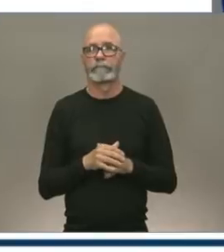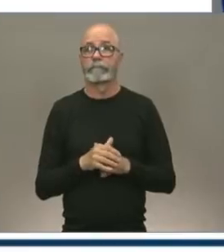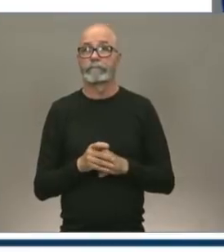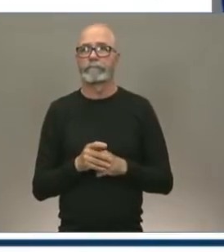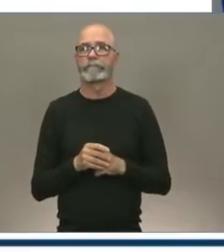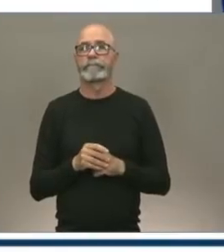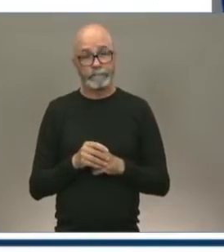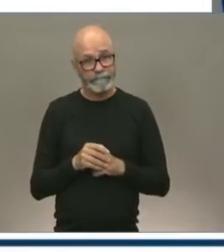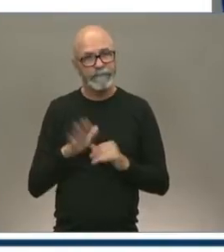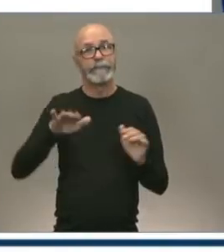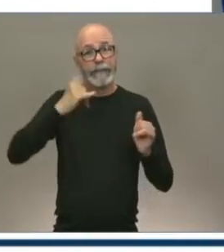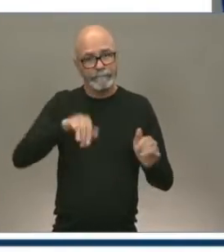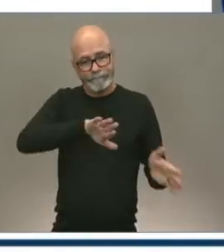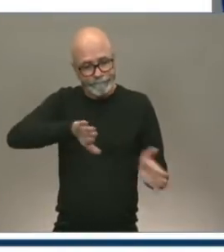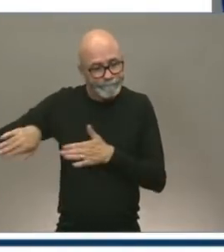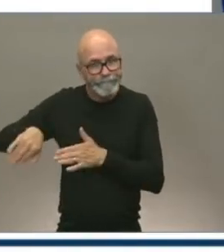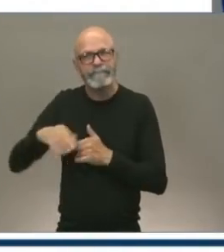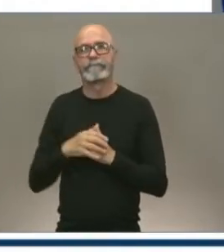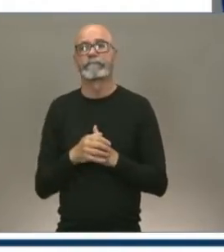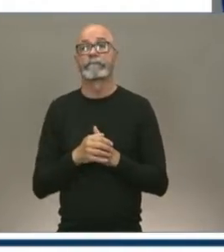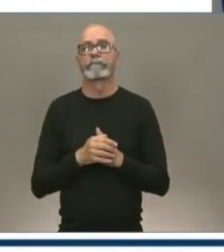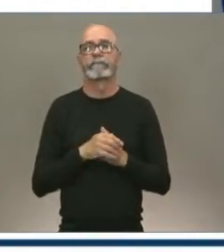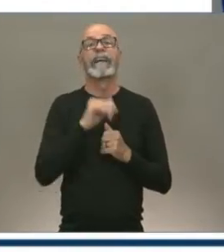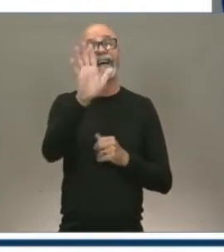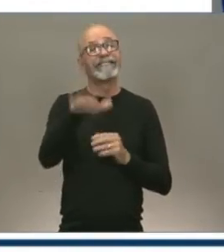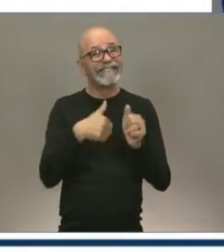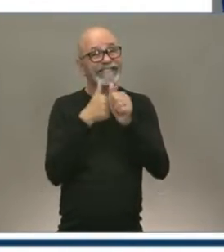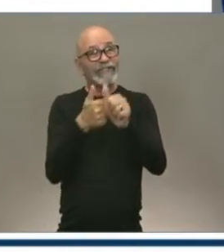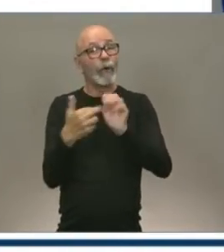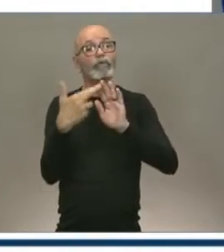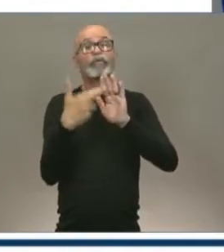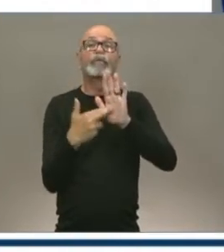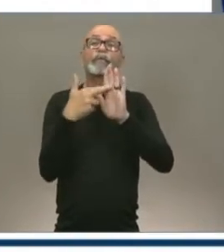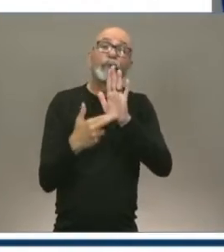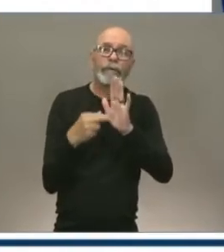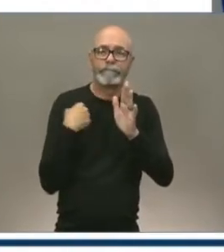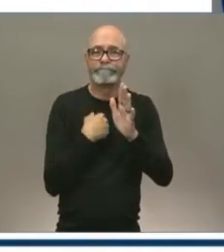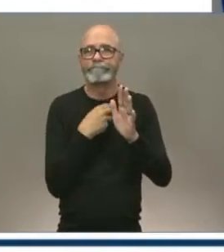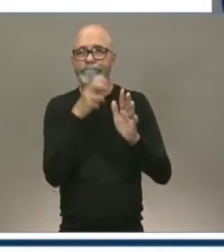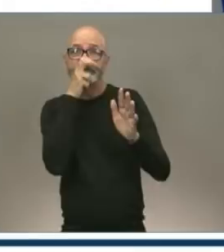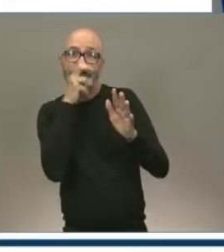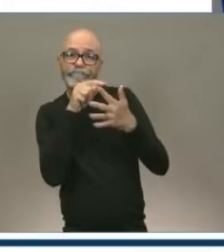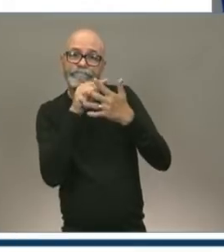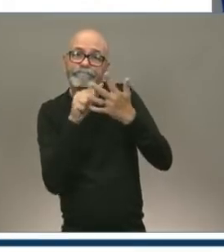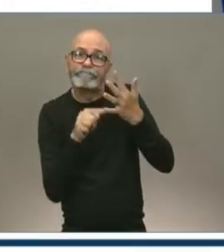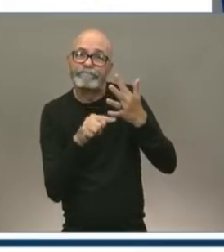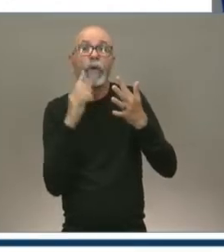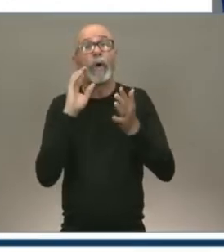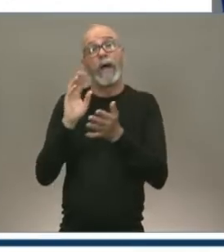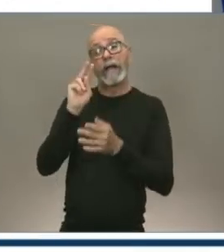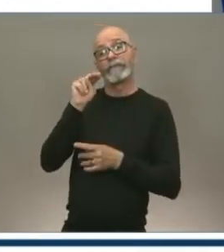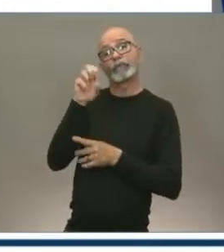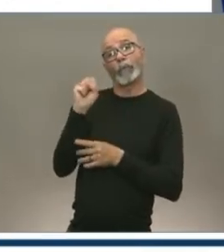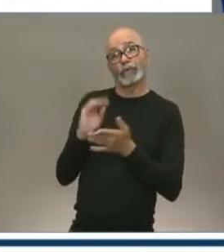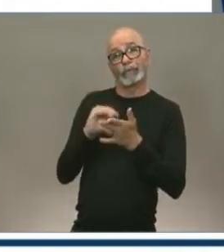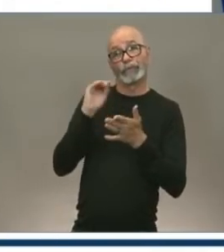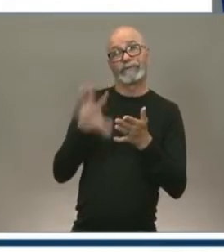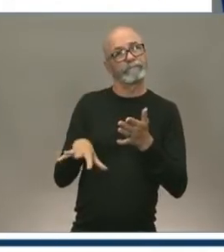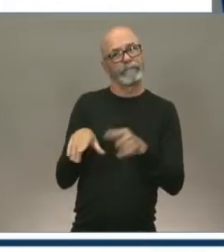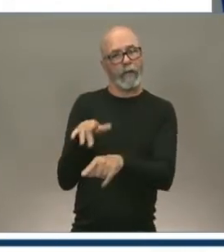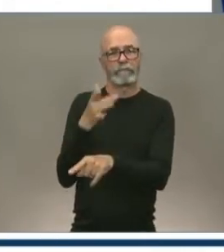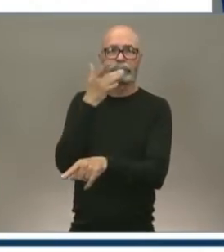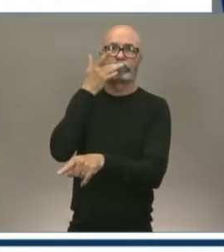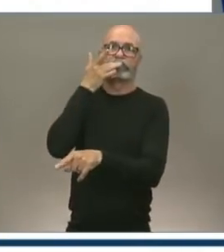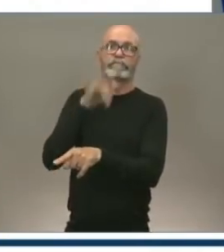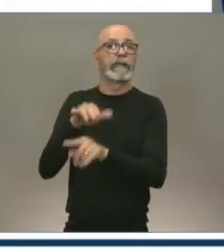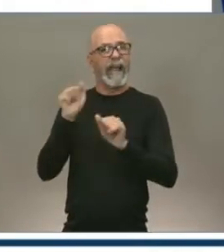result of adherence to public health guidelines. Nova Scotia students have been very fortunate this year. They've been able to attend